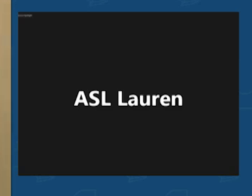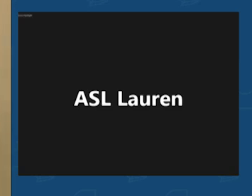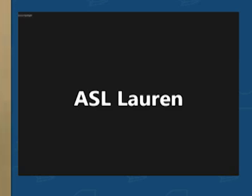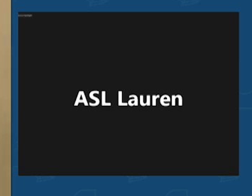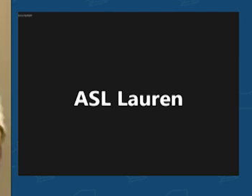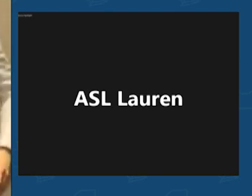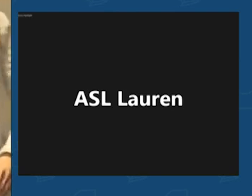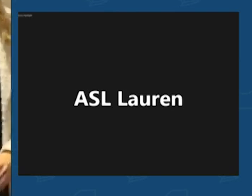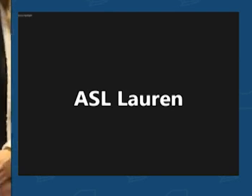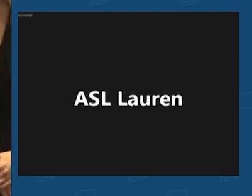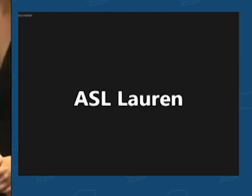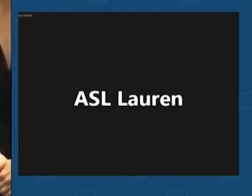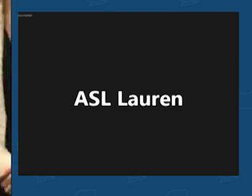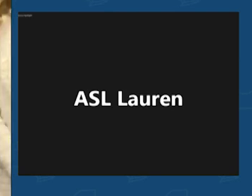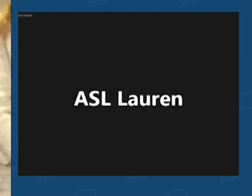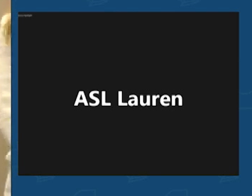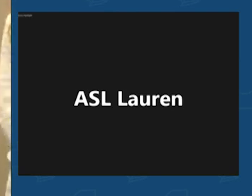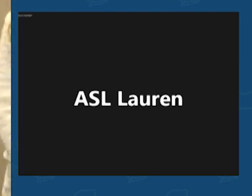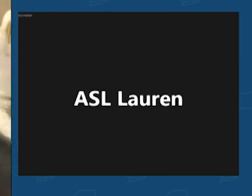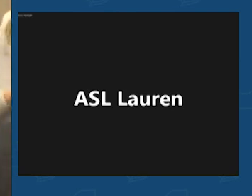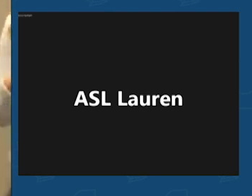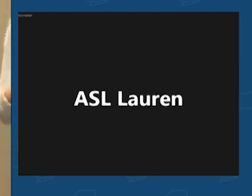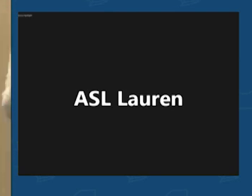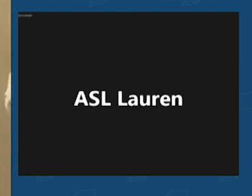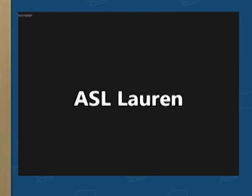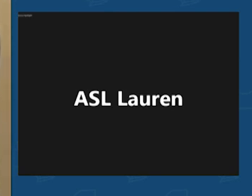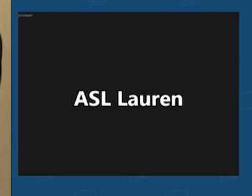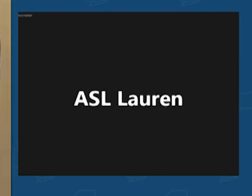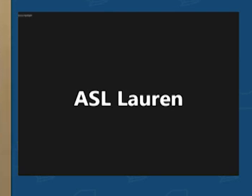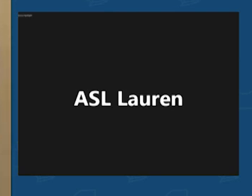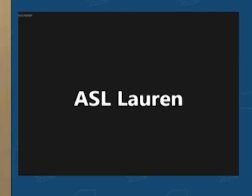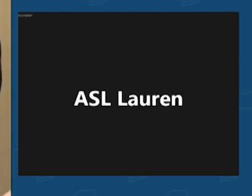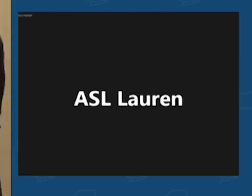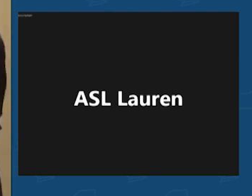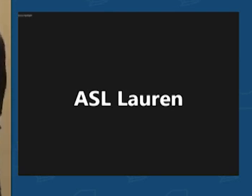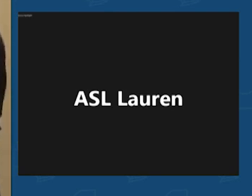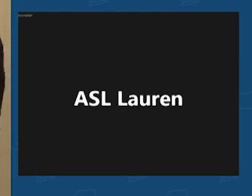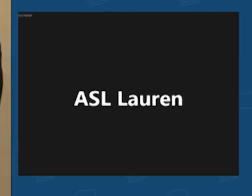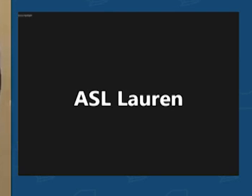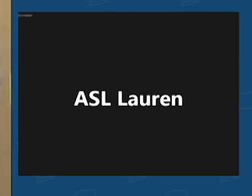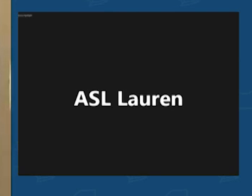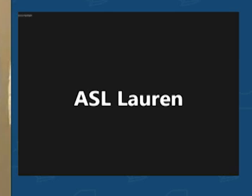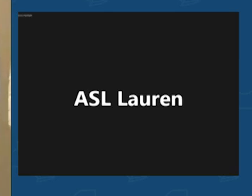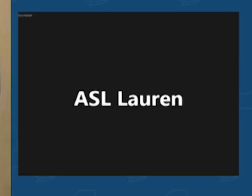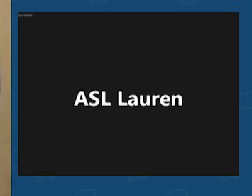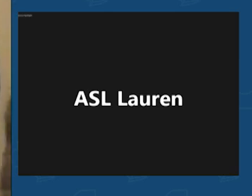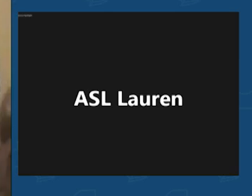This way? Oh, please. I'm totally.